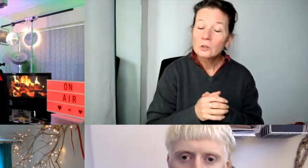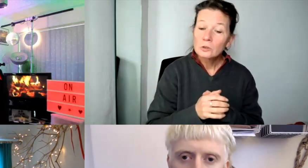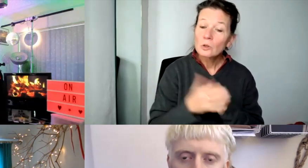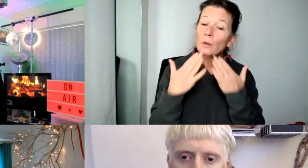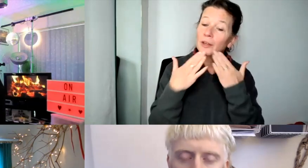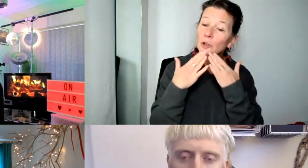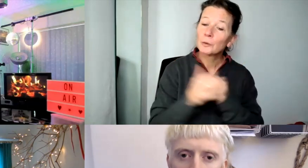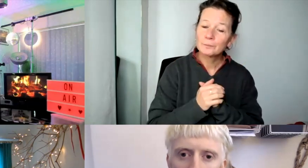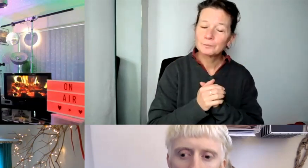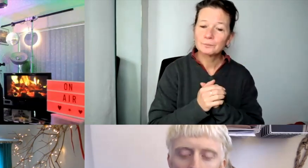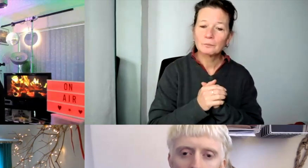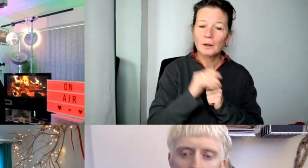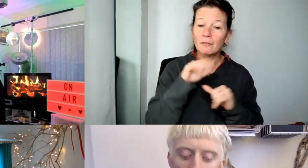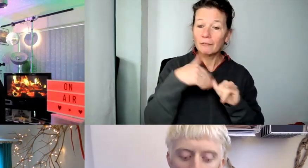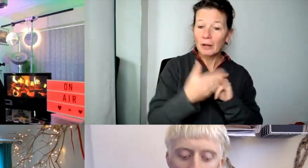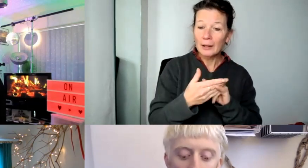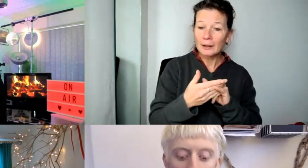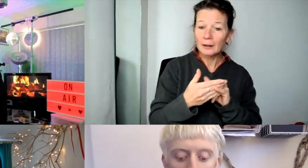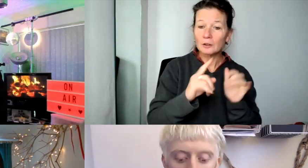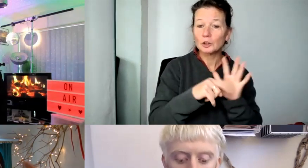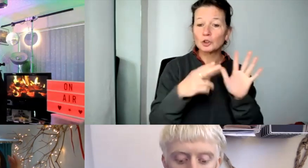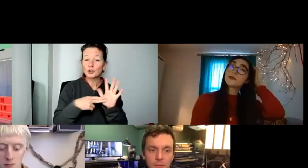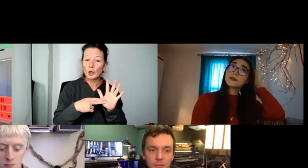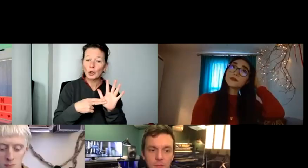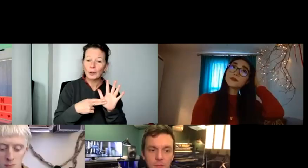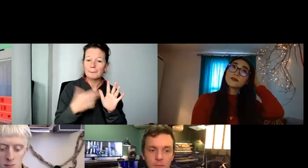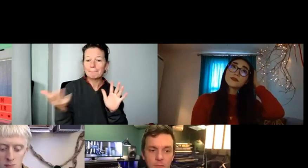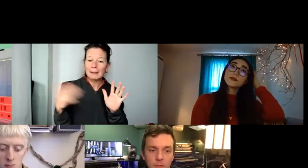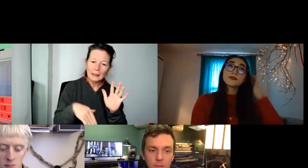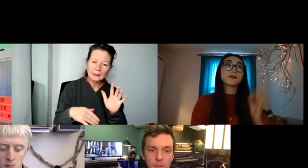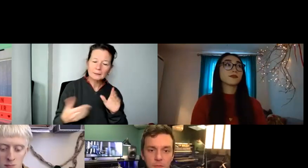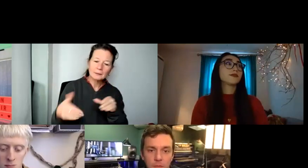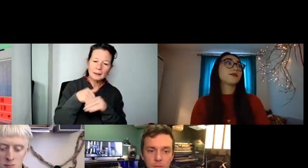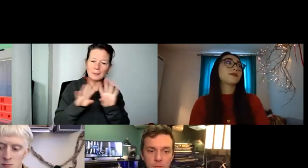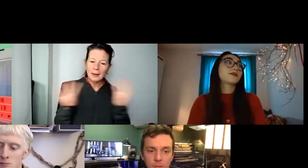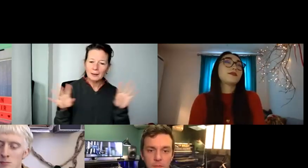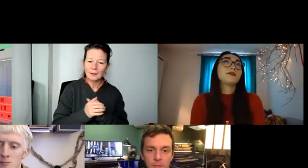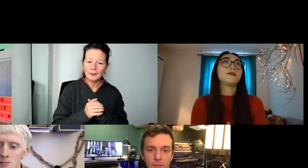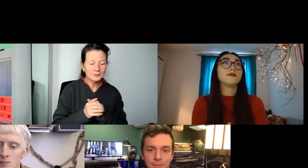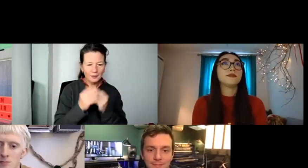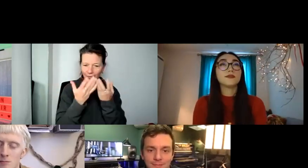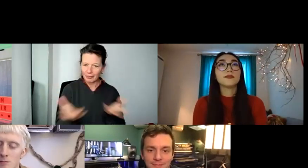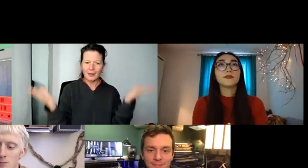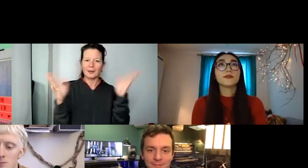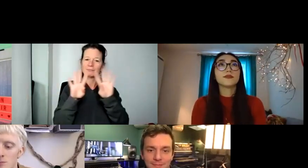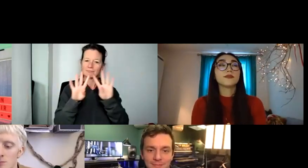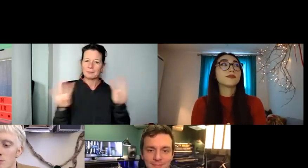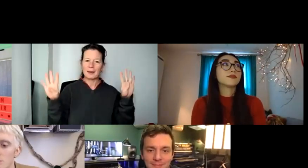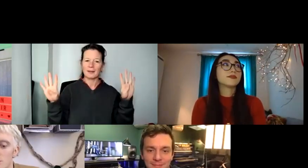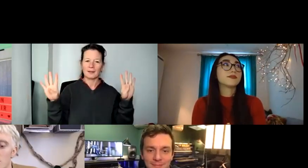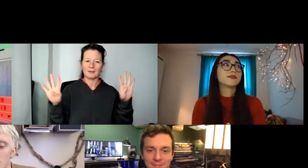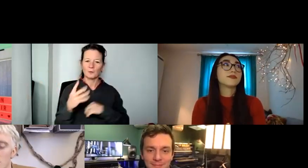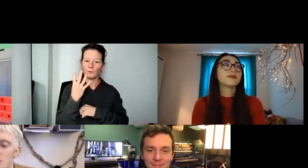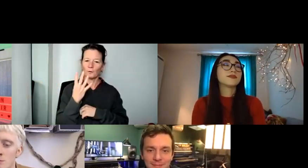Rich. And I'm going to finally invite John back onto the panel. So there, ladies and gentlemen, is your lovely full